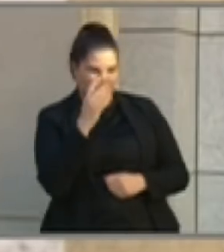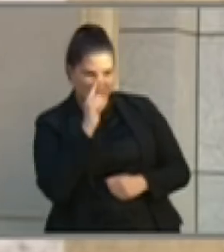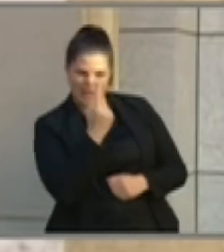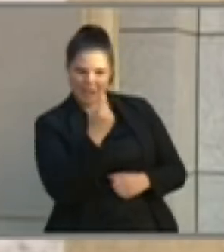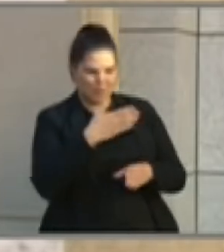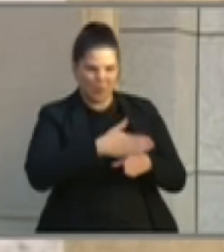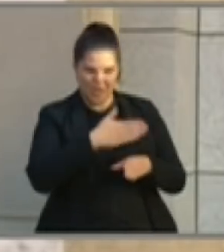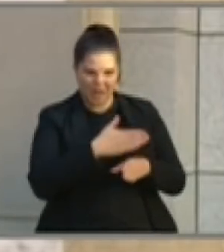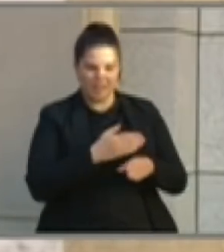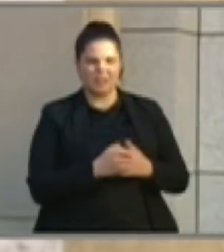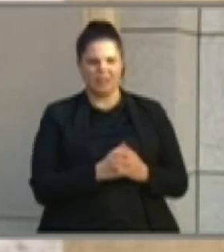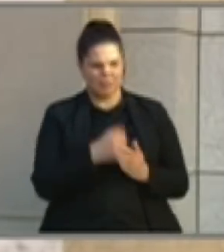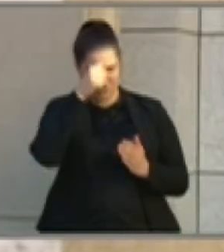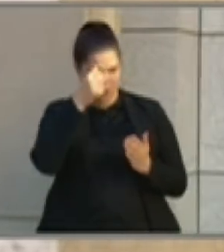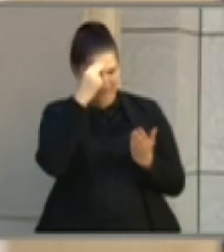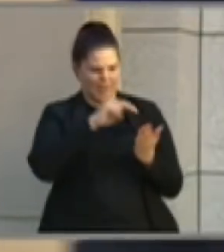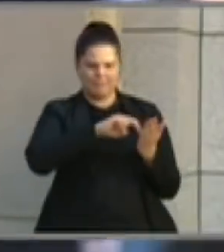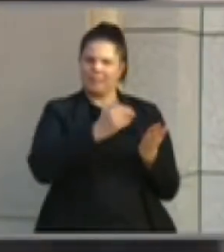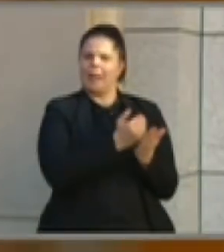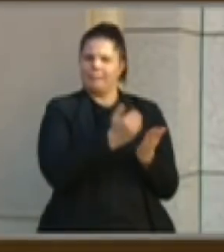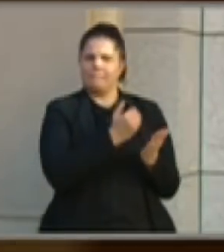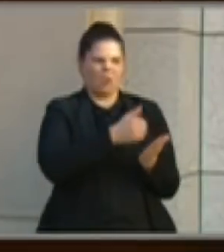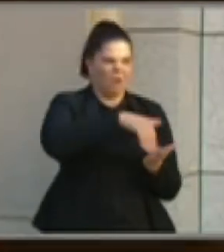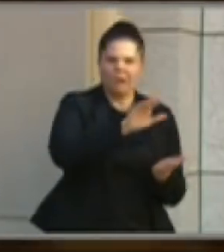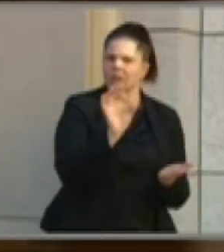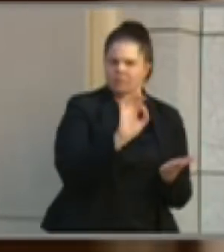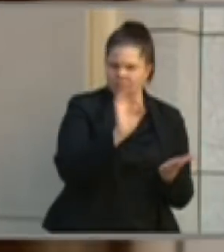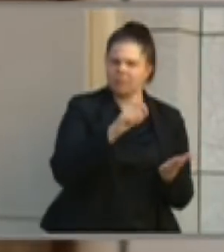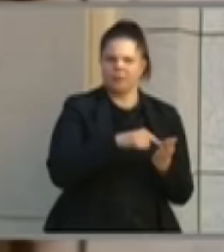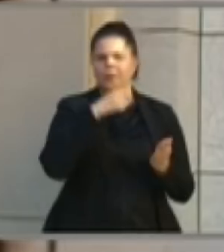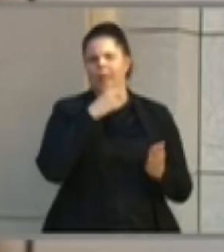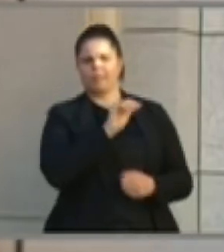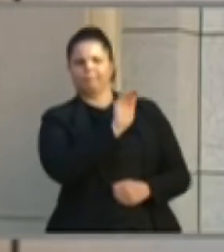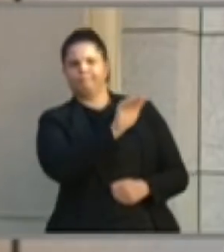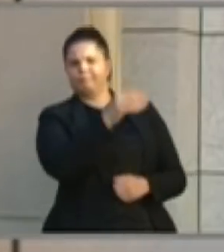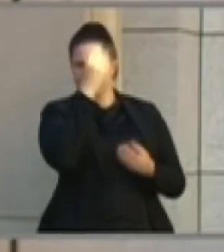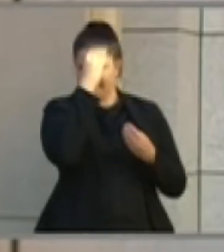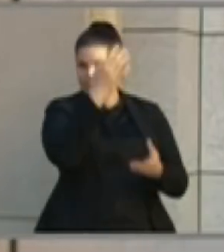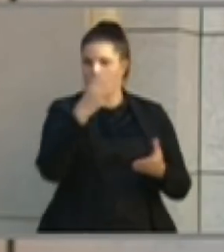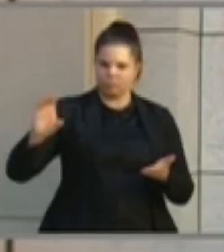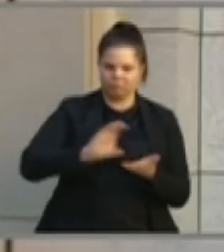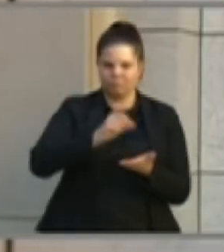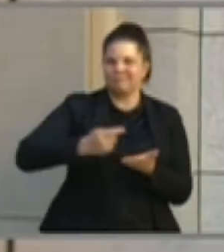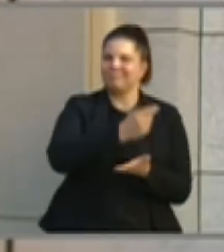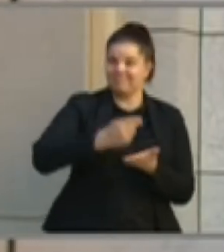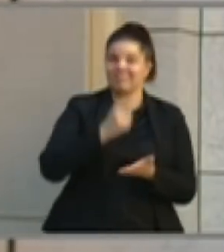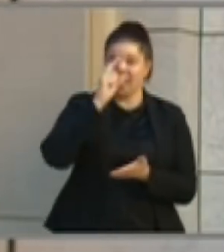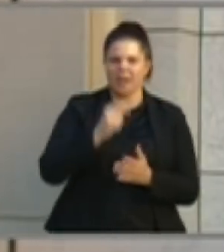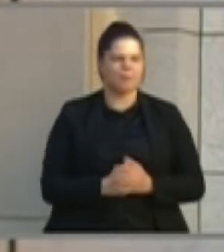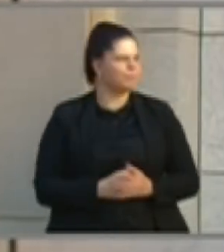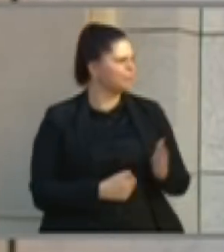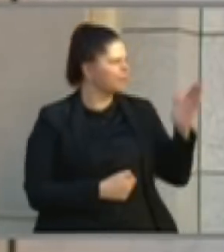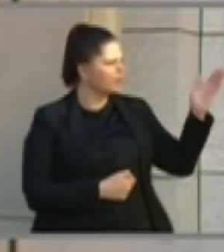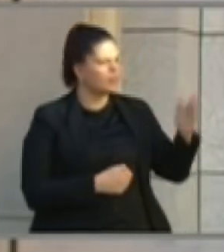doubt the employers will do that. The ATO has a button on their site which employers can hit, I understand